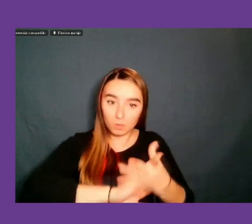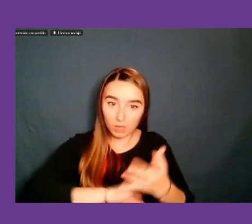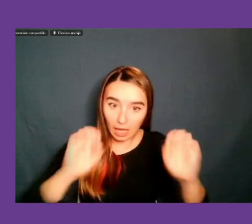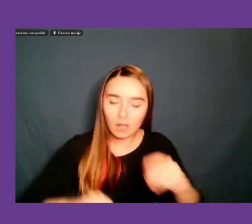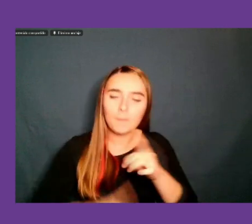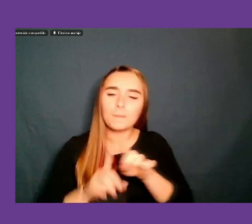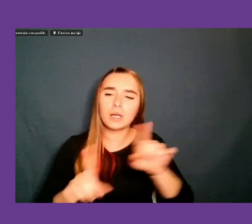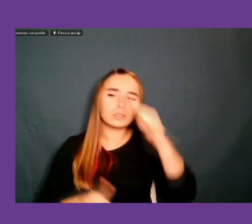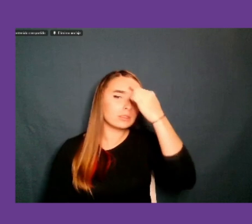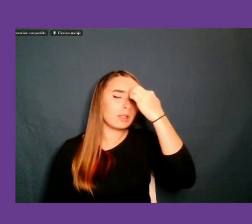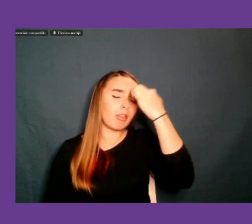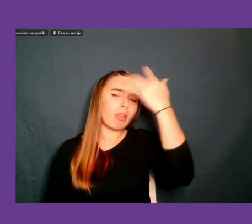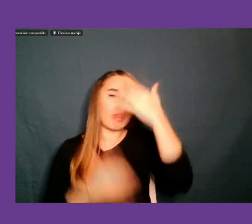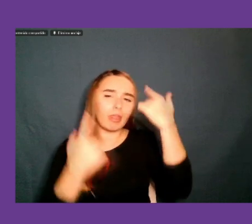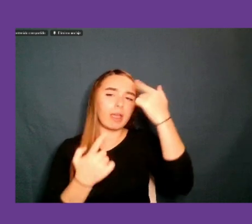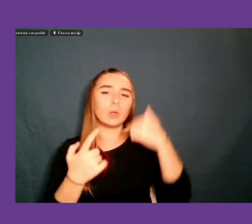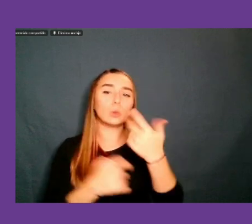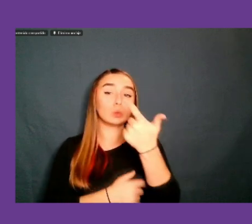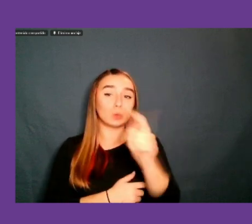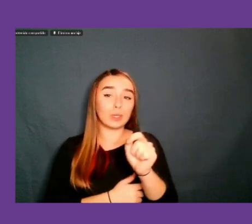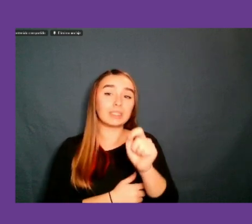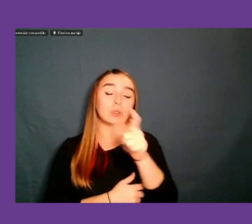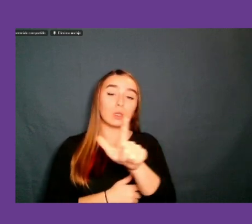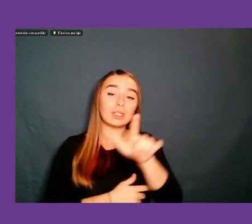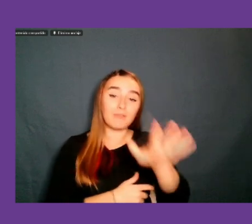first, second half, and are delays possible?